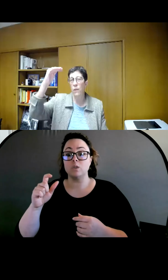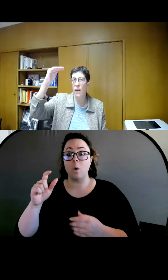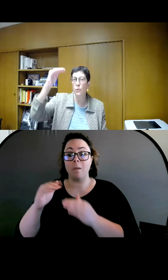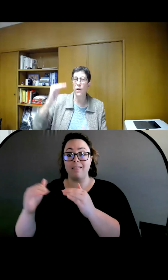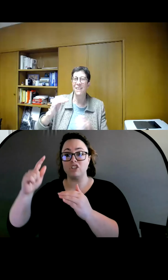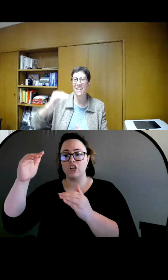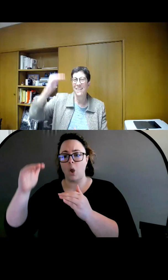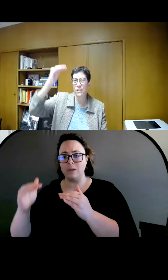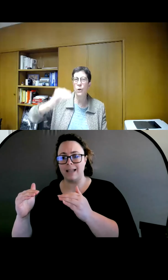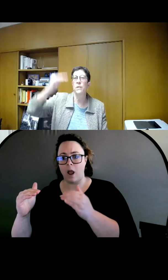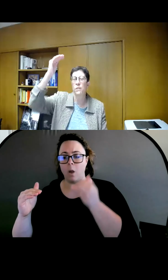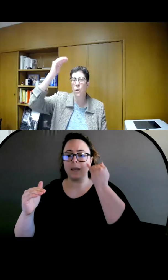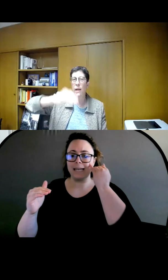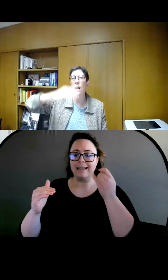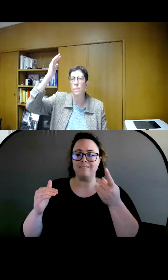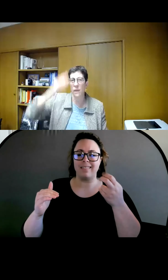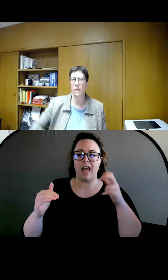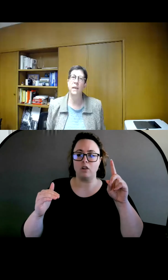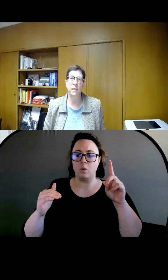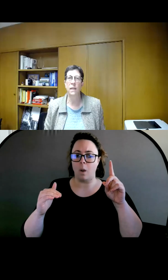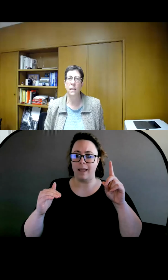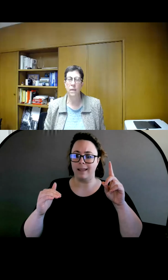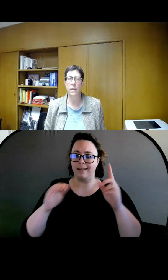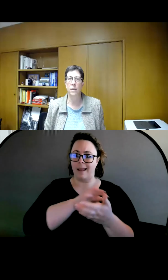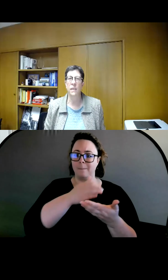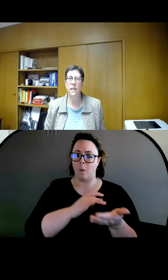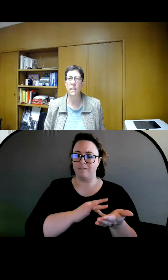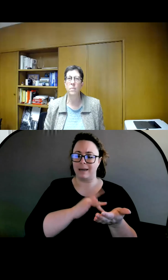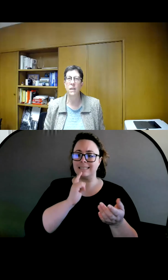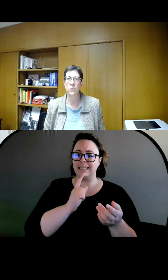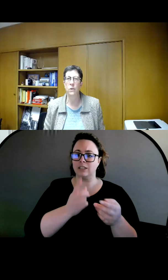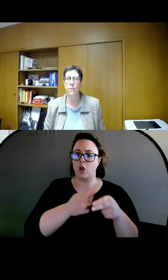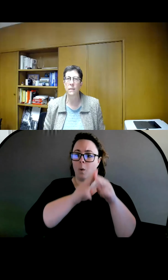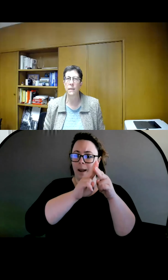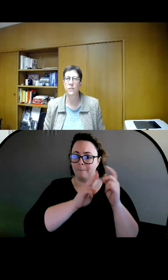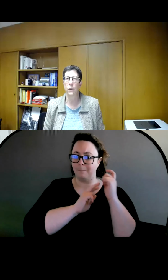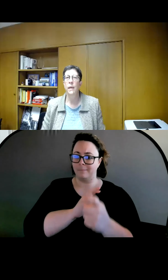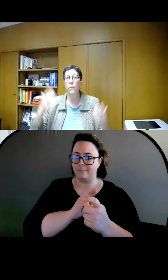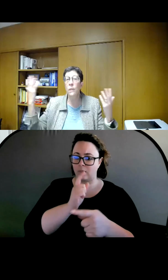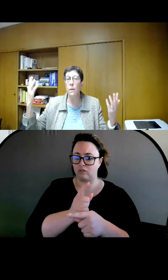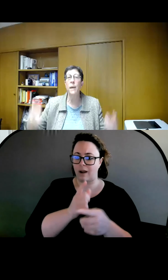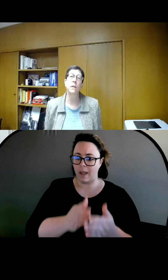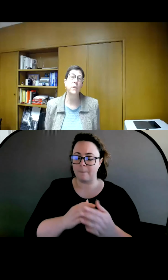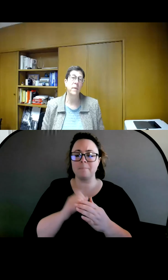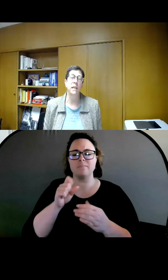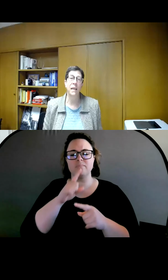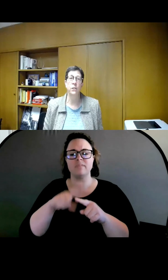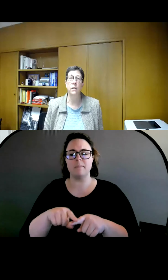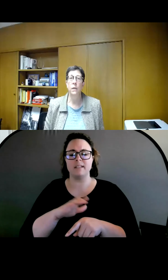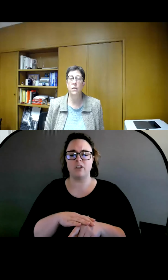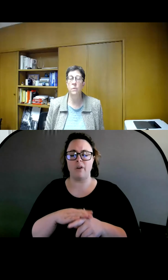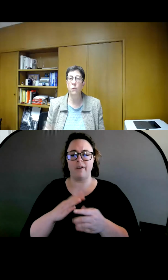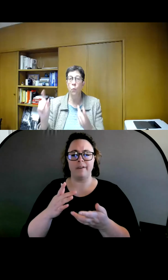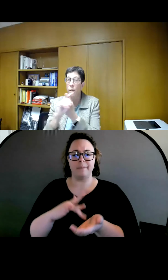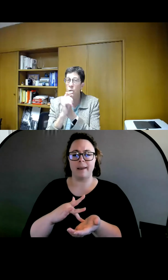down if the thyroid dose is going up and getting administered correctly. So it really depends on what the